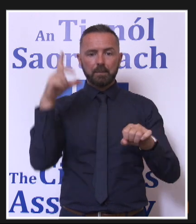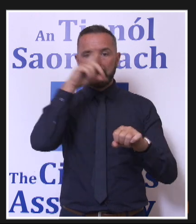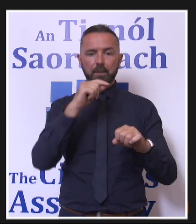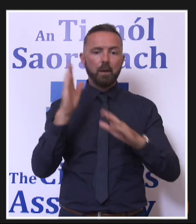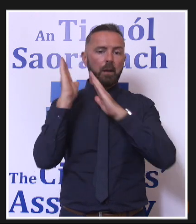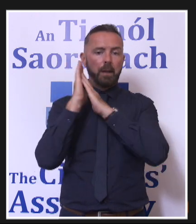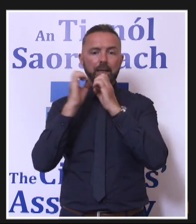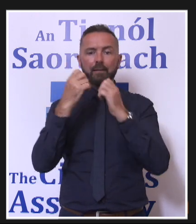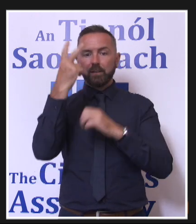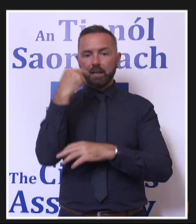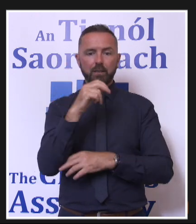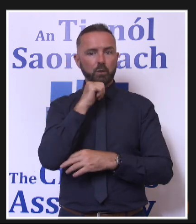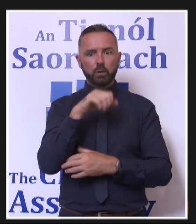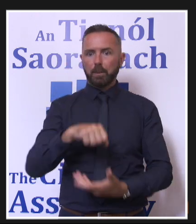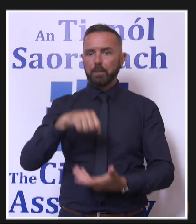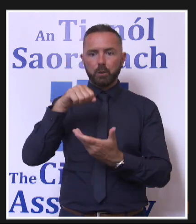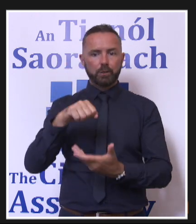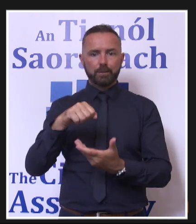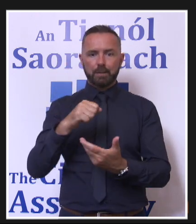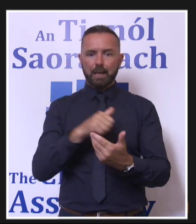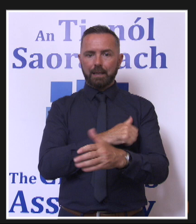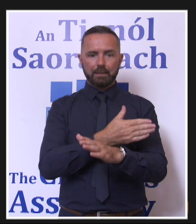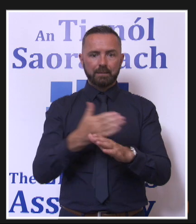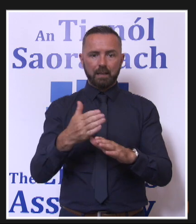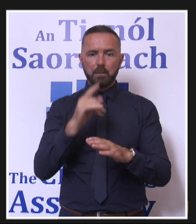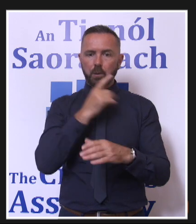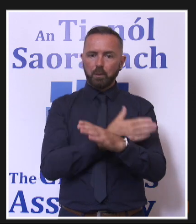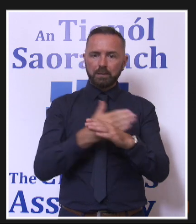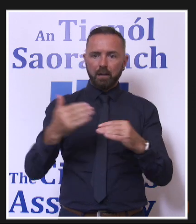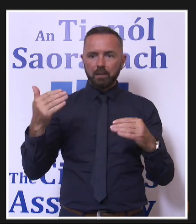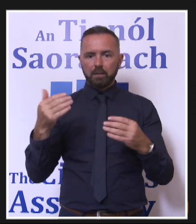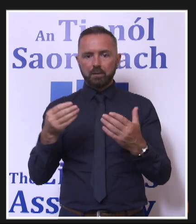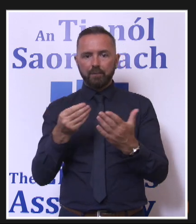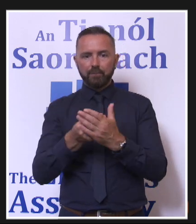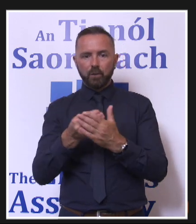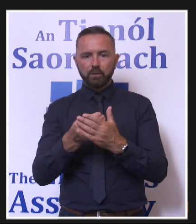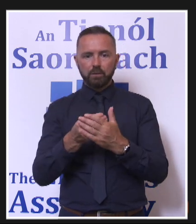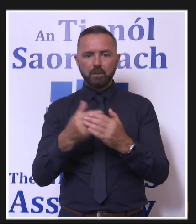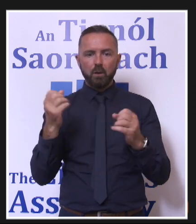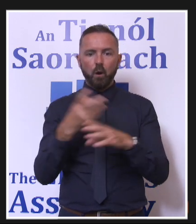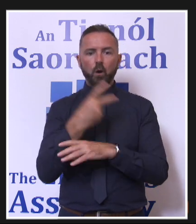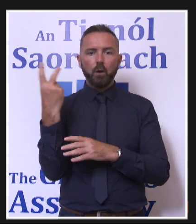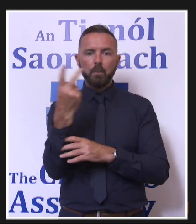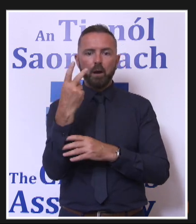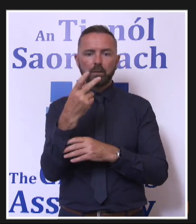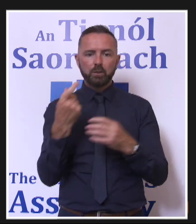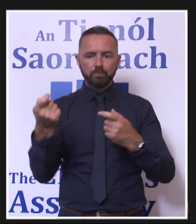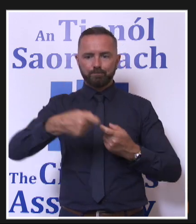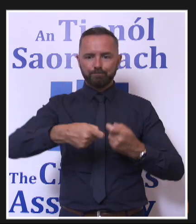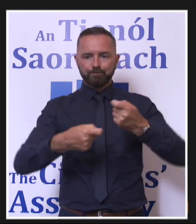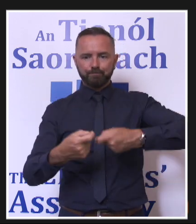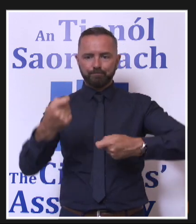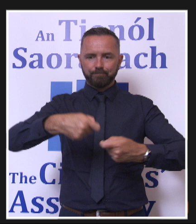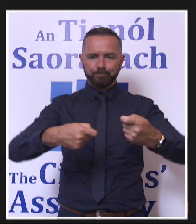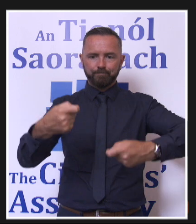which I didn't have a budget for when I came in, but we just started to fund by getting all the partners to put in. And I have